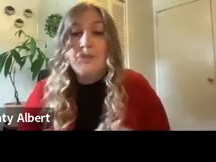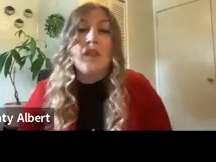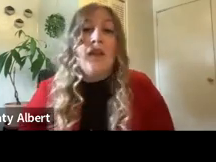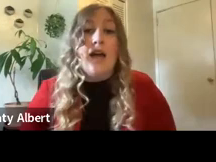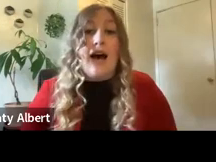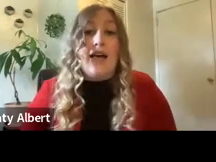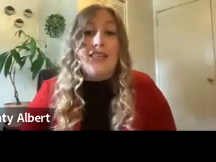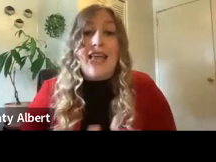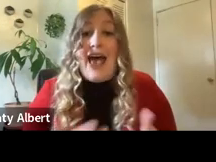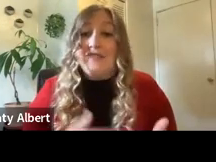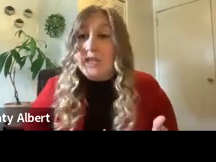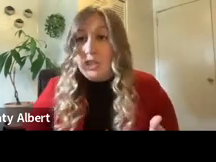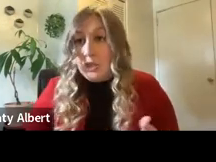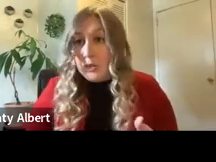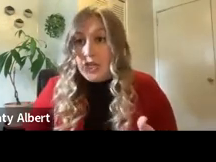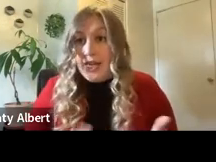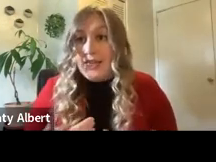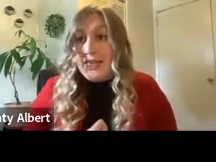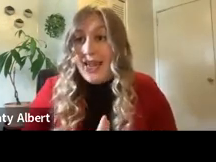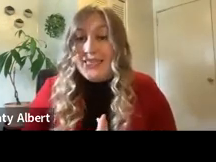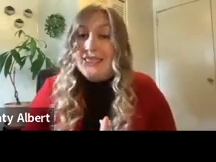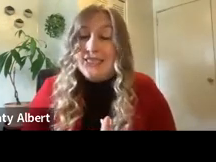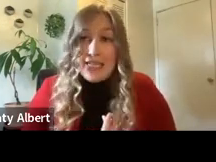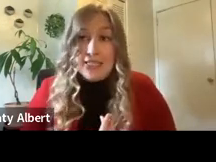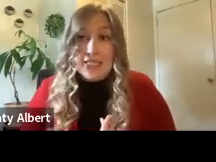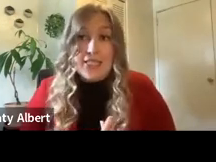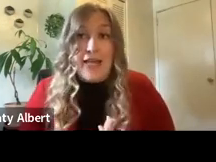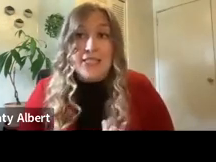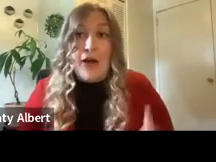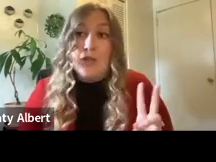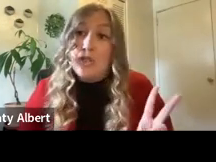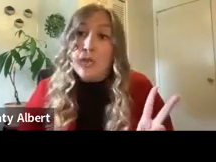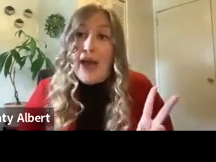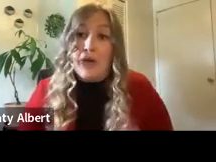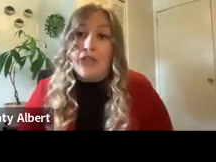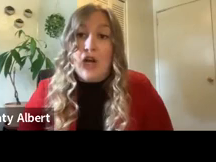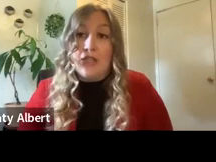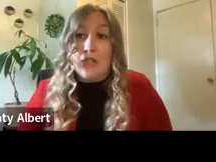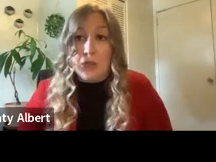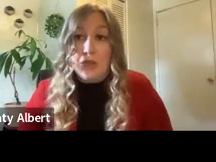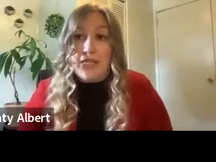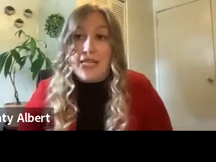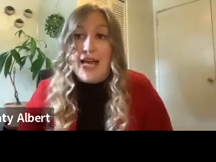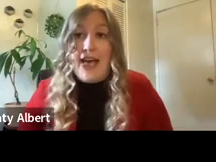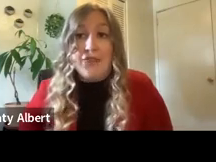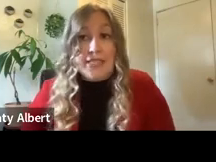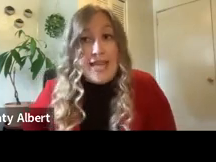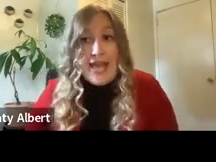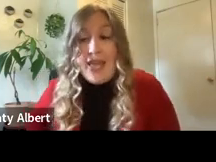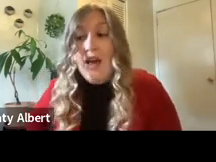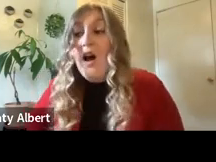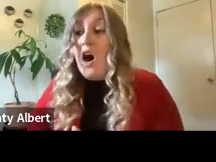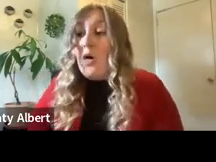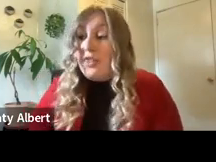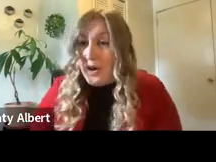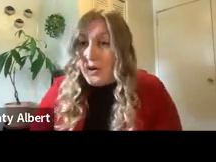worldwide. The average user in the United States spends about 2 hours on social media every